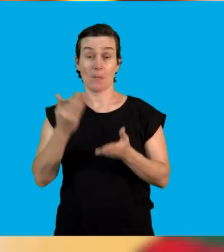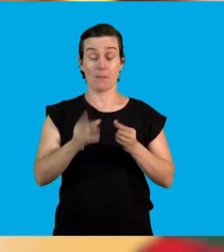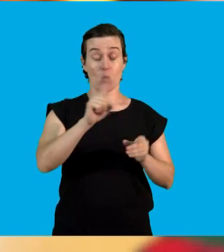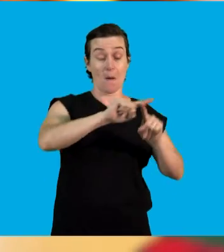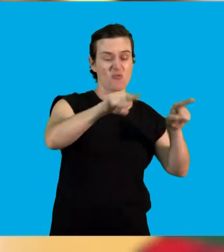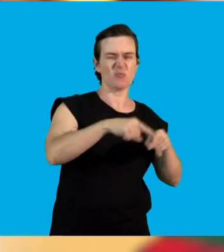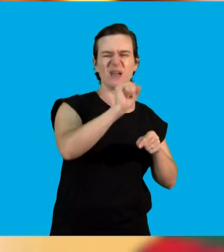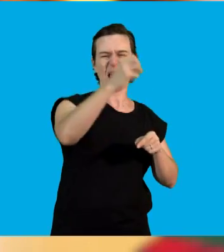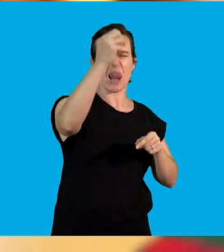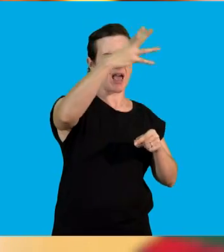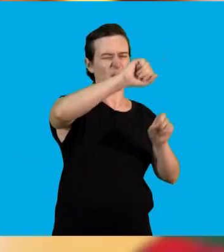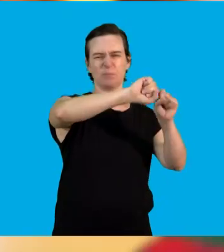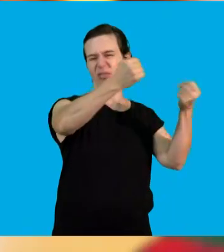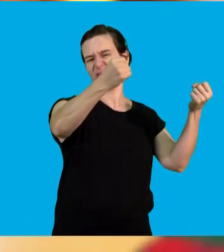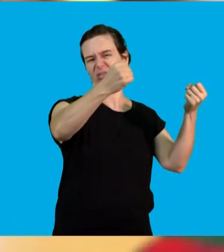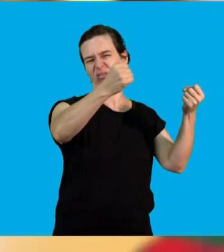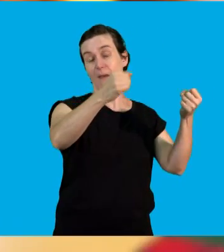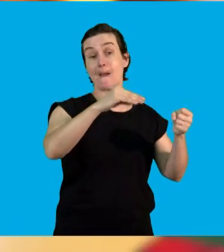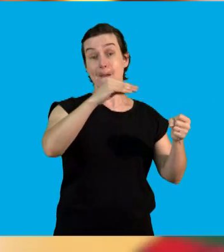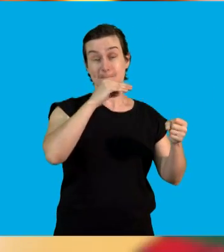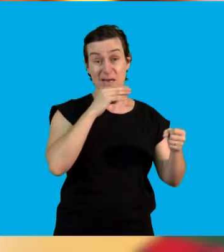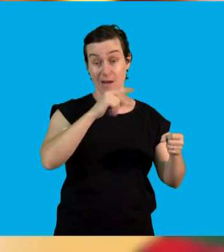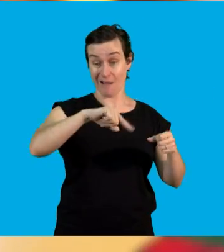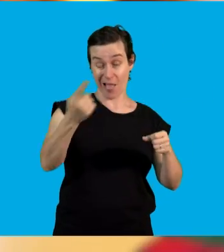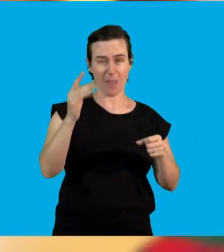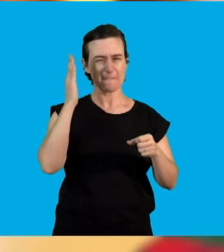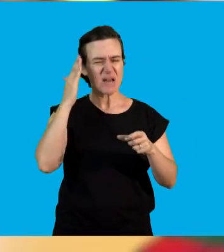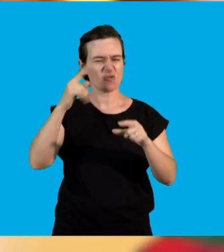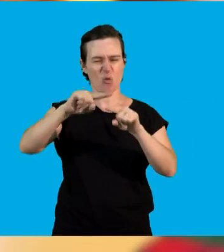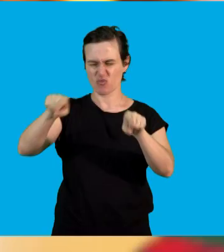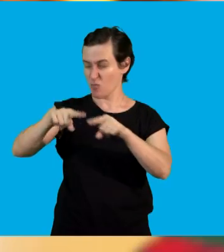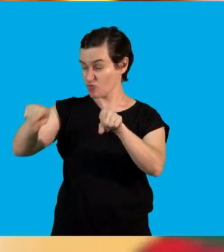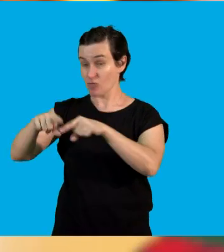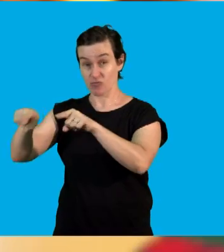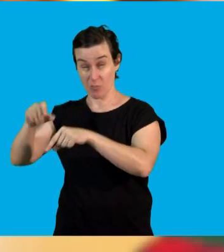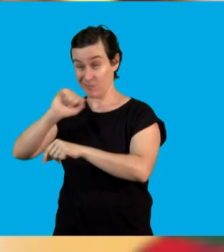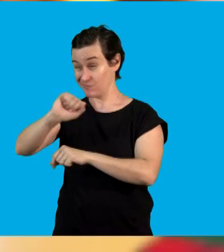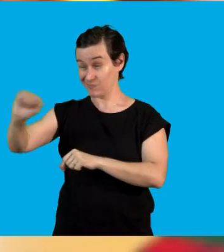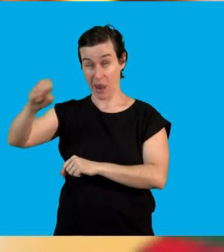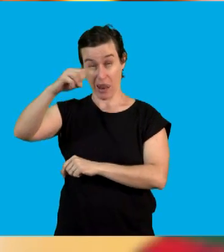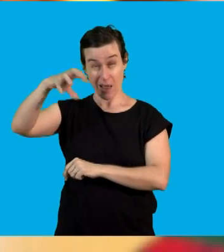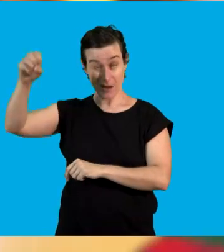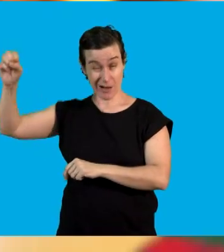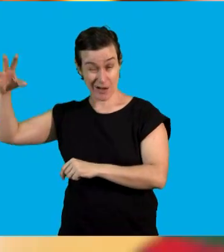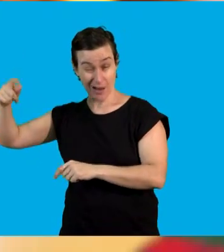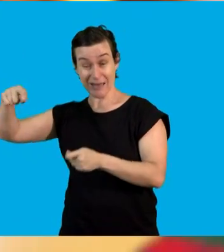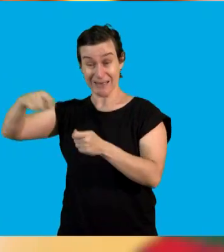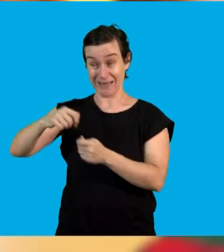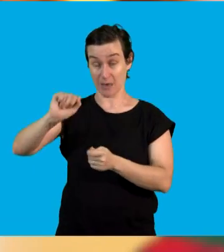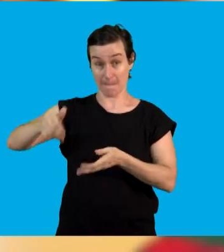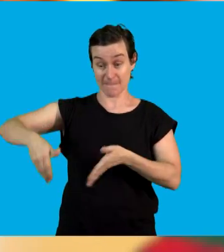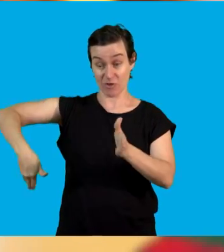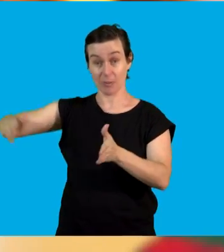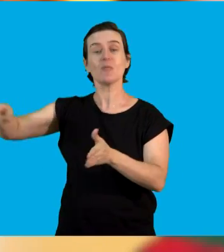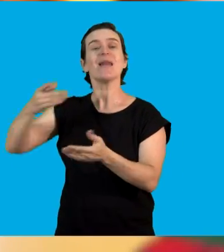or it gets broken, those other rooms that are still connected to the main circuit will still receive the current, and